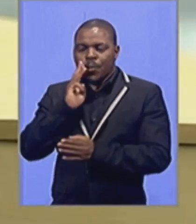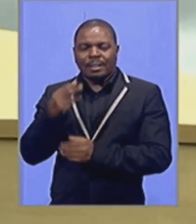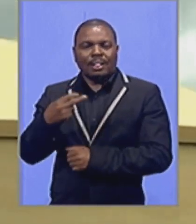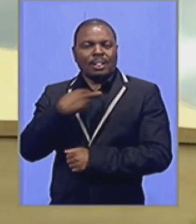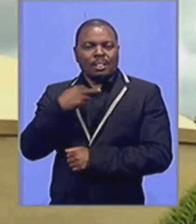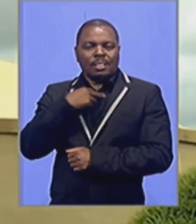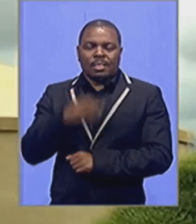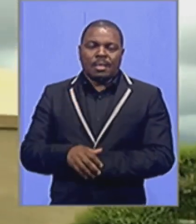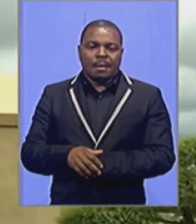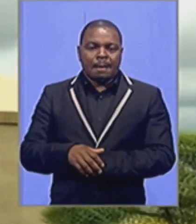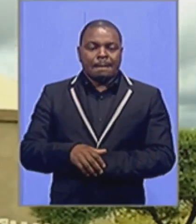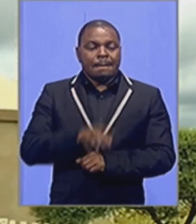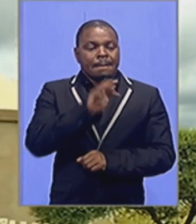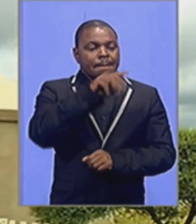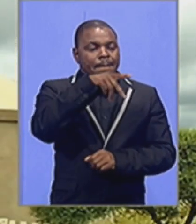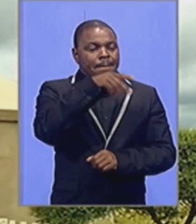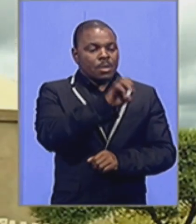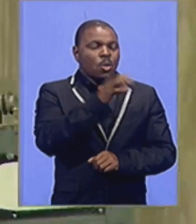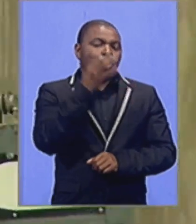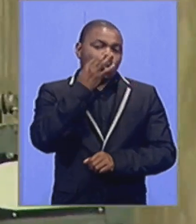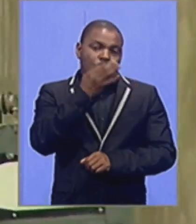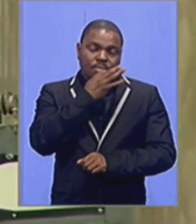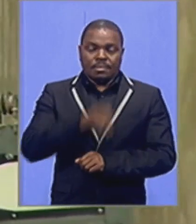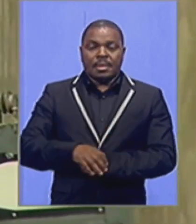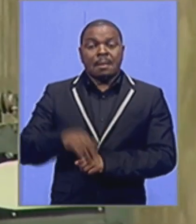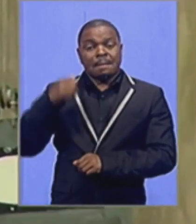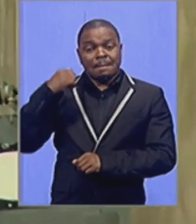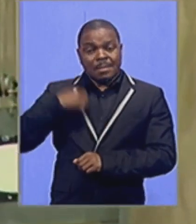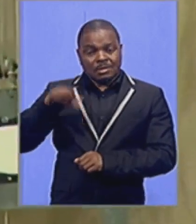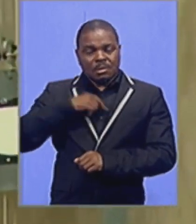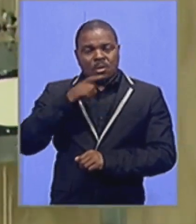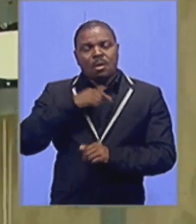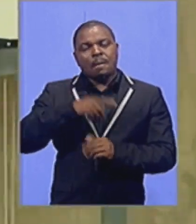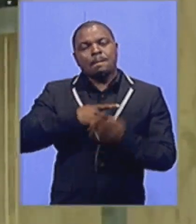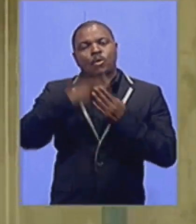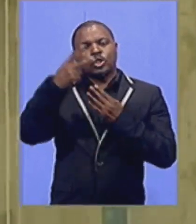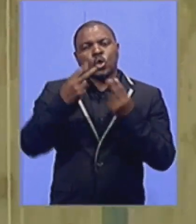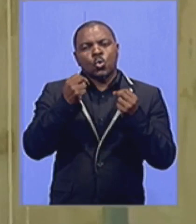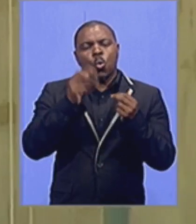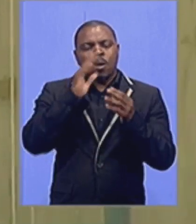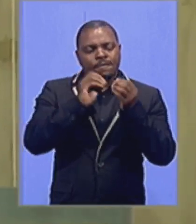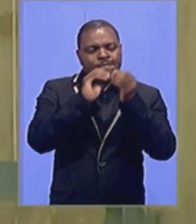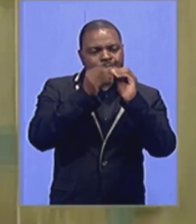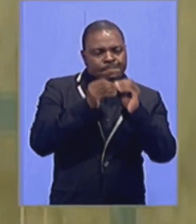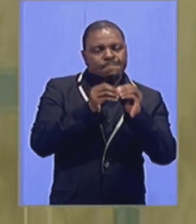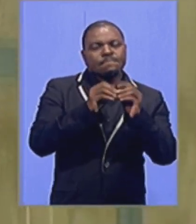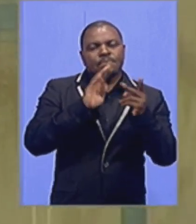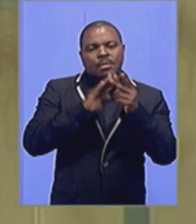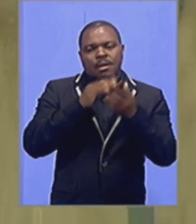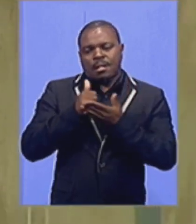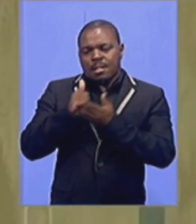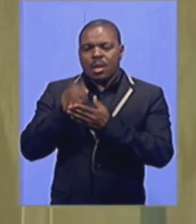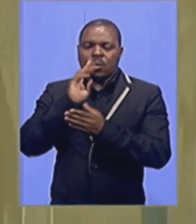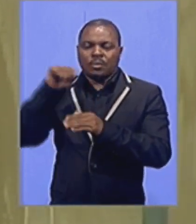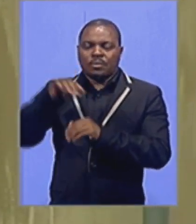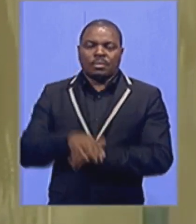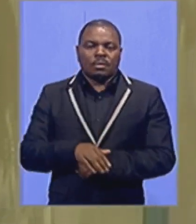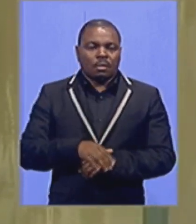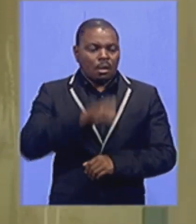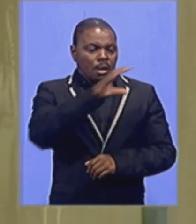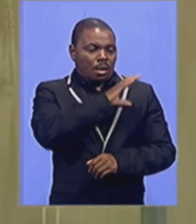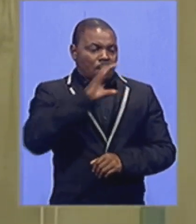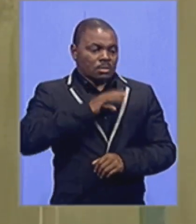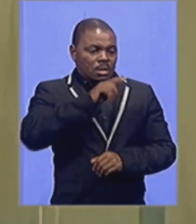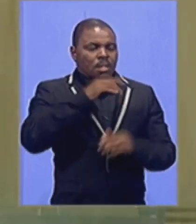gore masepala o tlo hloma projeke e ntshwa ya go šireletša mananeo go parara metsi ka masepaleng. Respect jwale ka council gore re